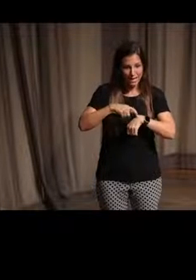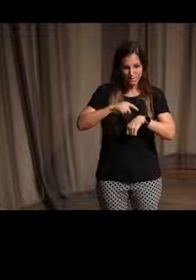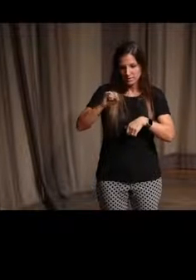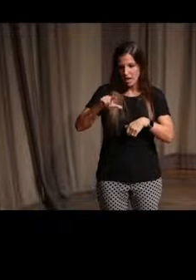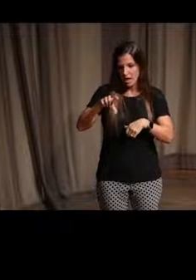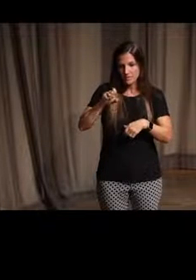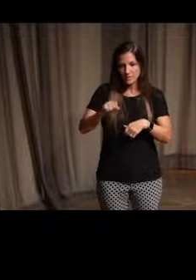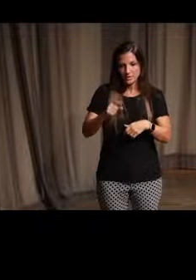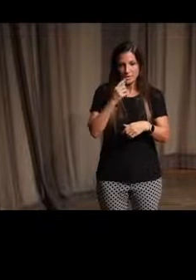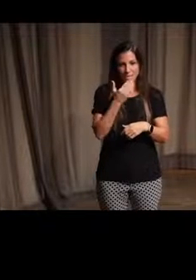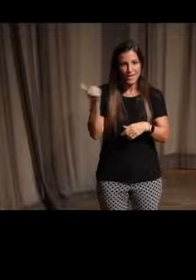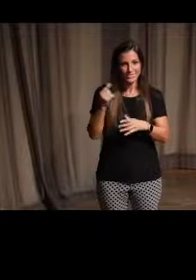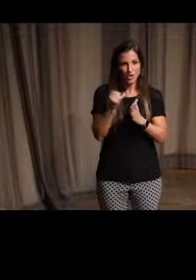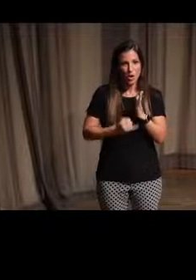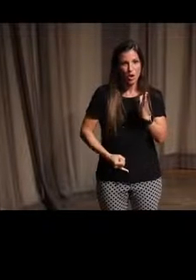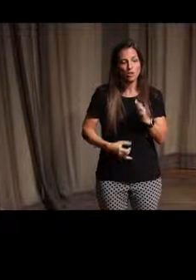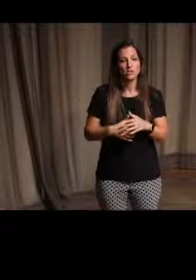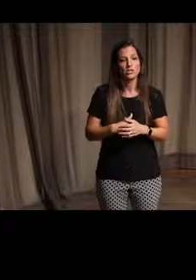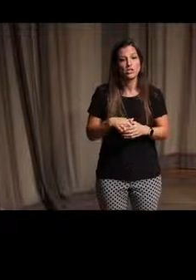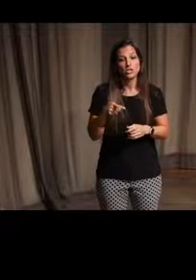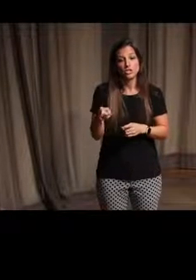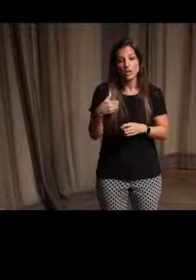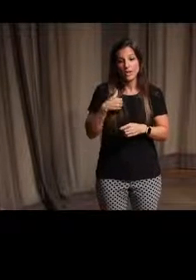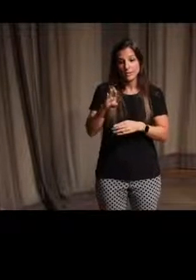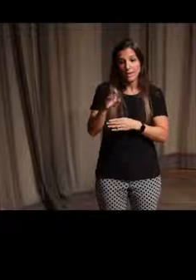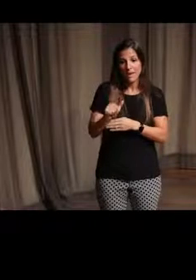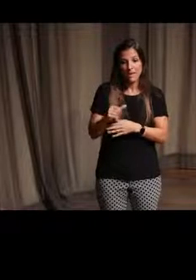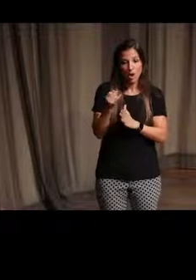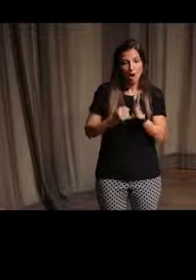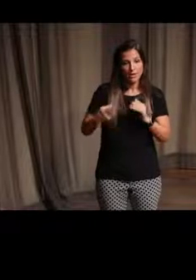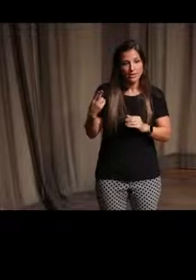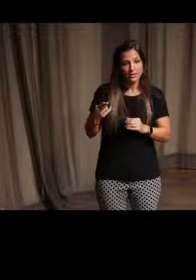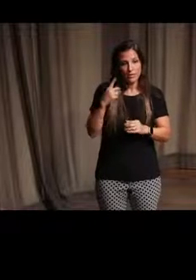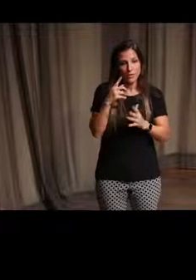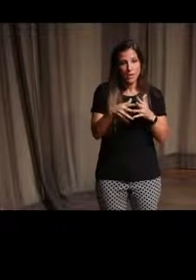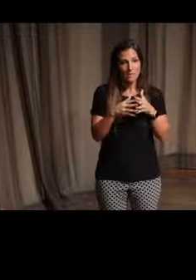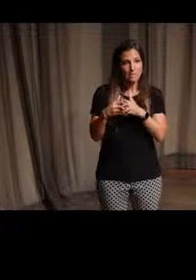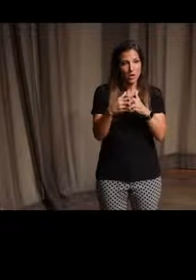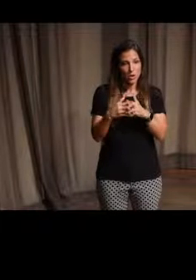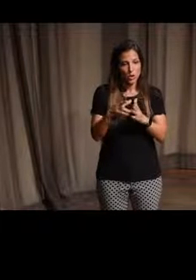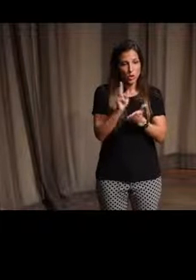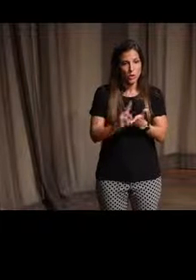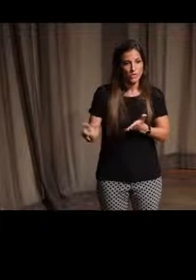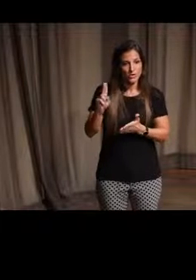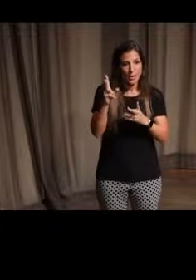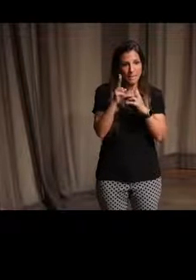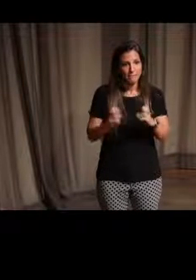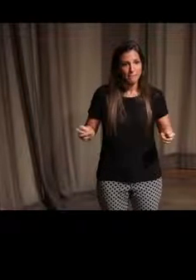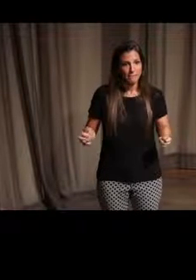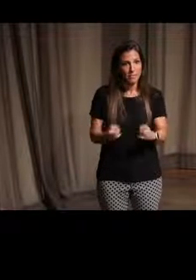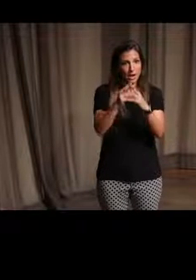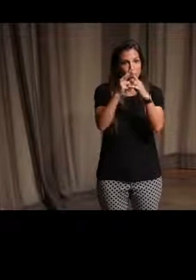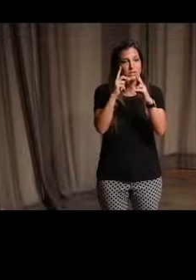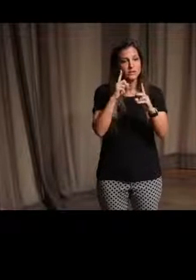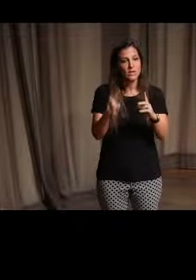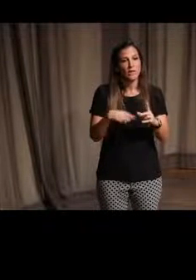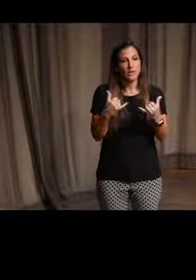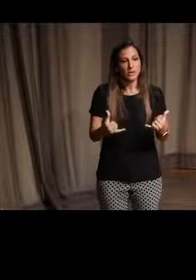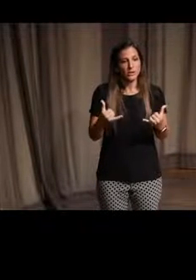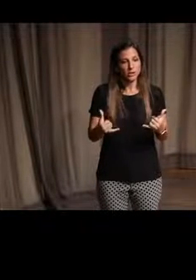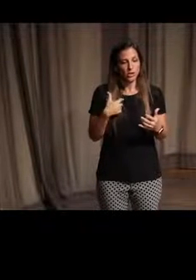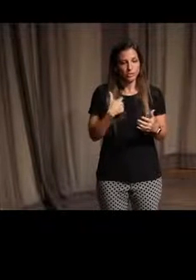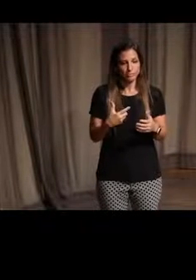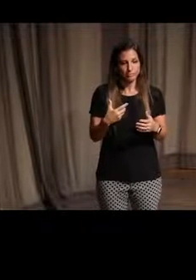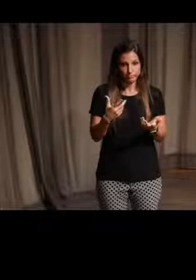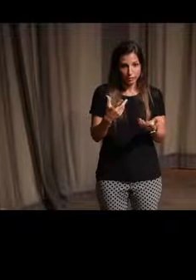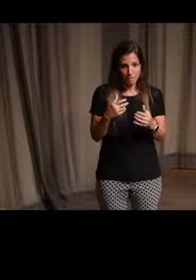well. She holds a BA in Art History from the American University of Paris and a Master of Letters in Modern and Contemporary Art and